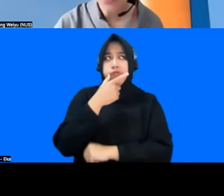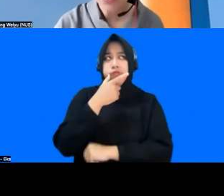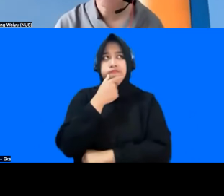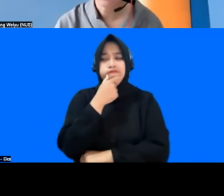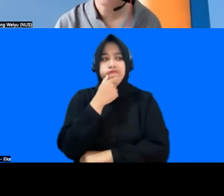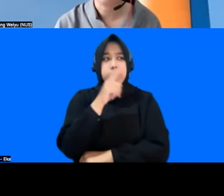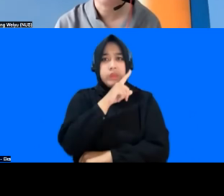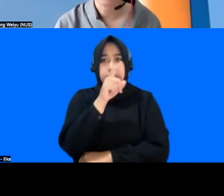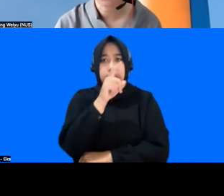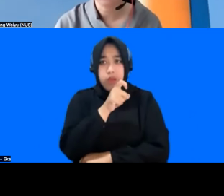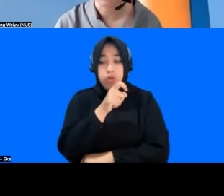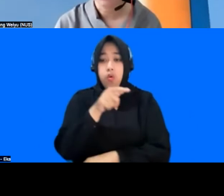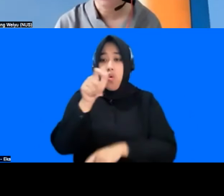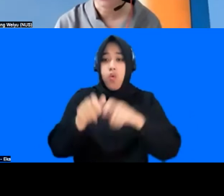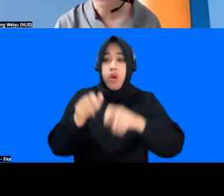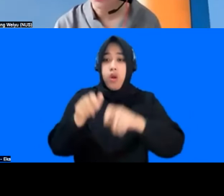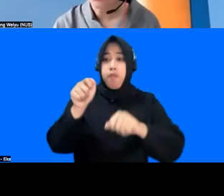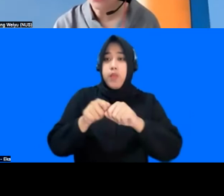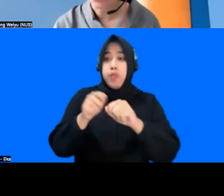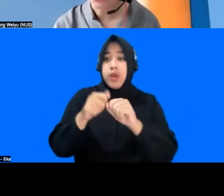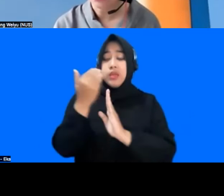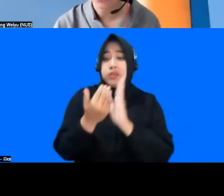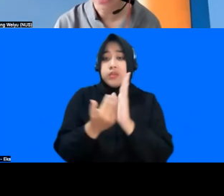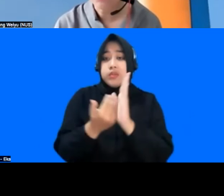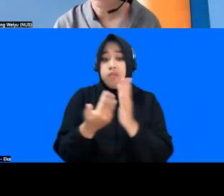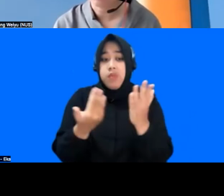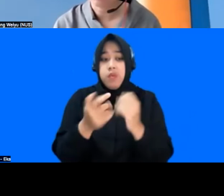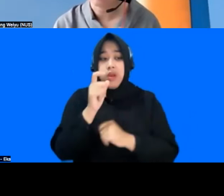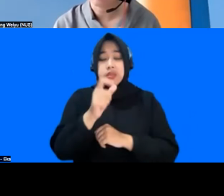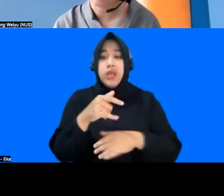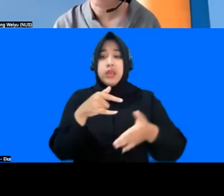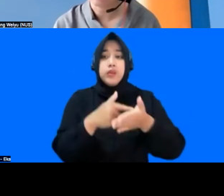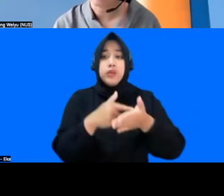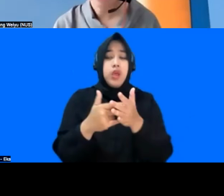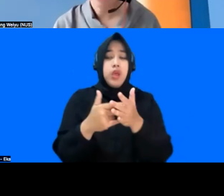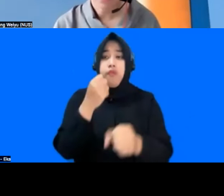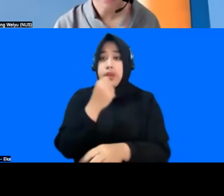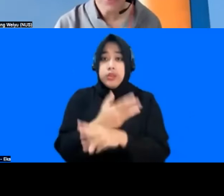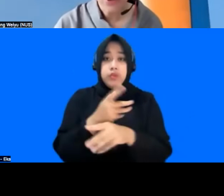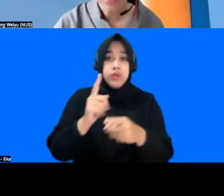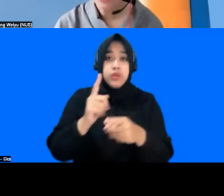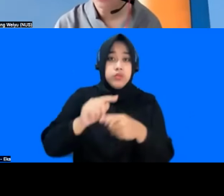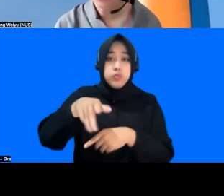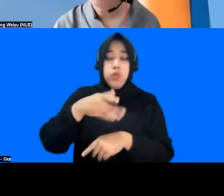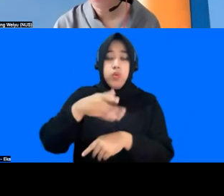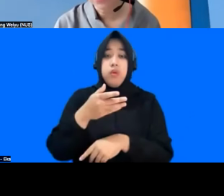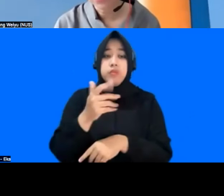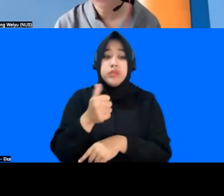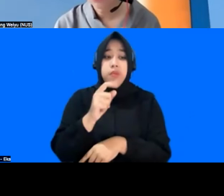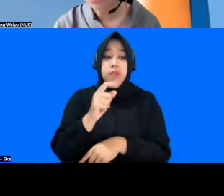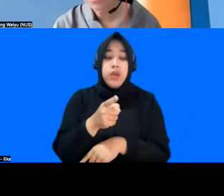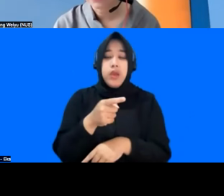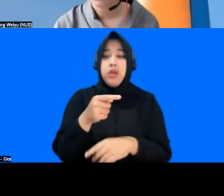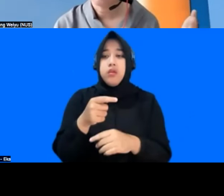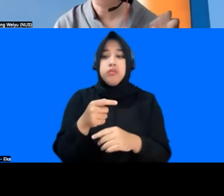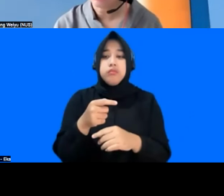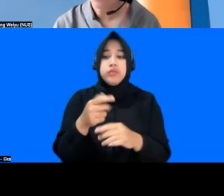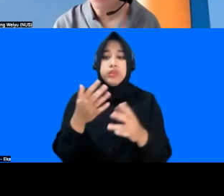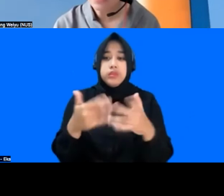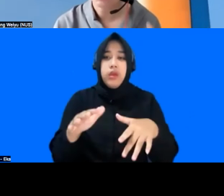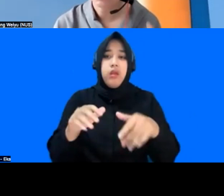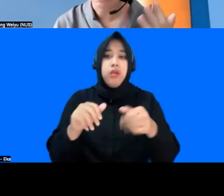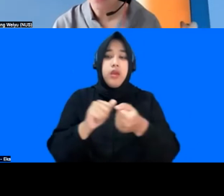most effective technology that we could use to solve the problem? Well, the majority of the population use